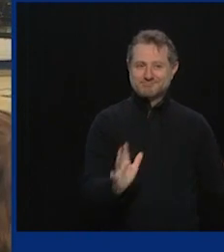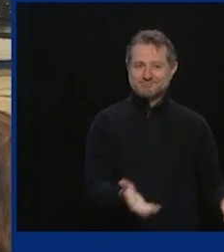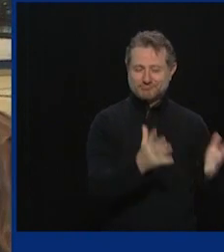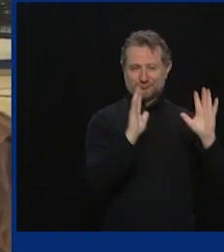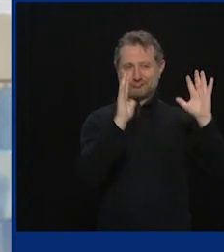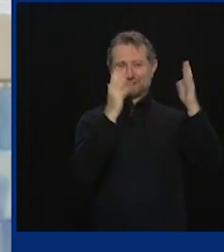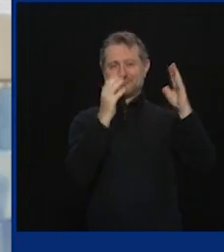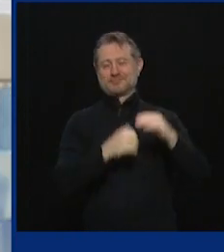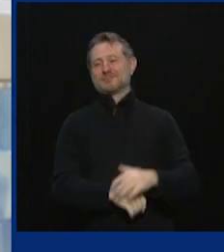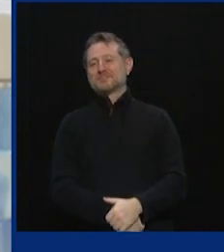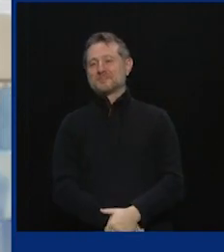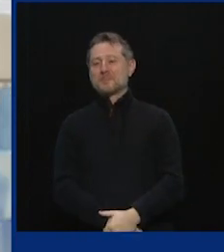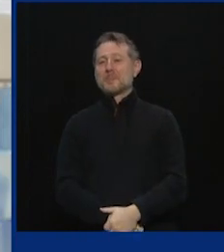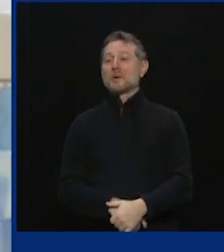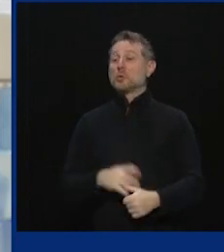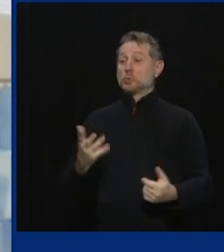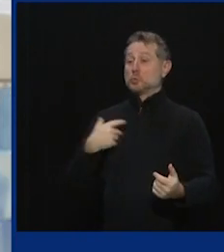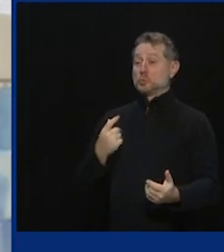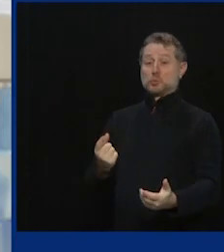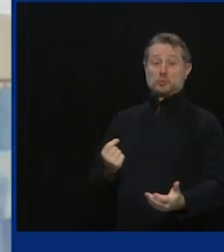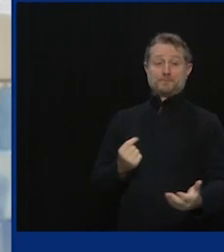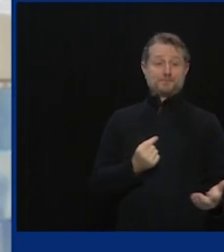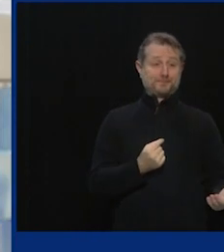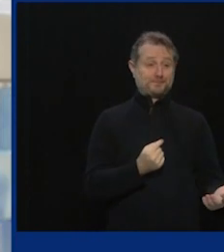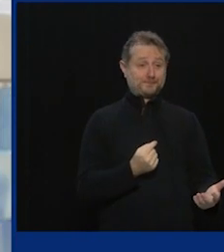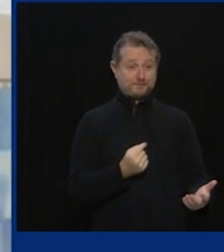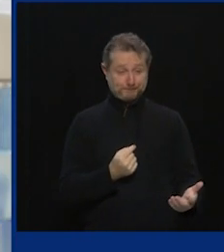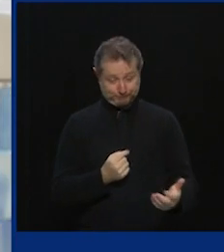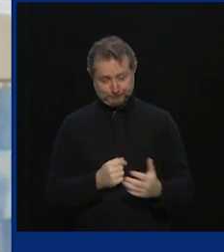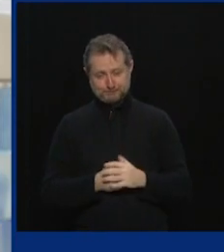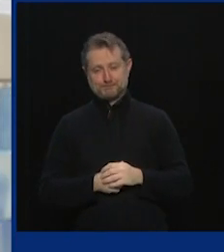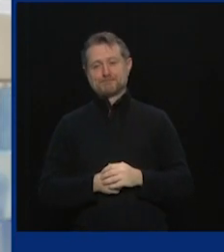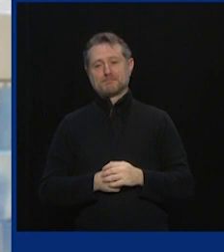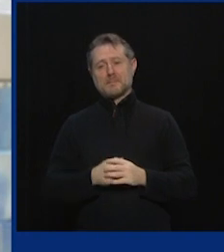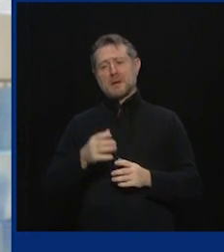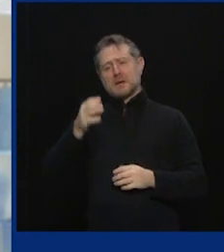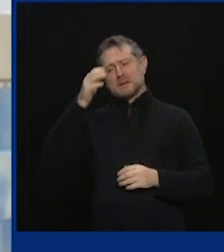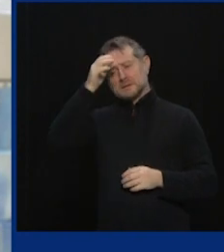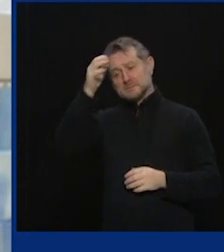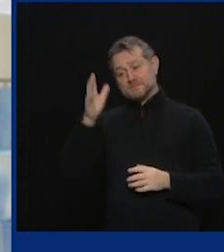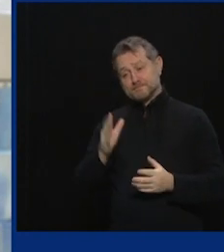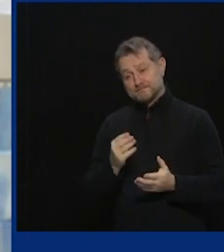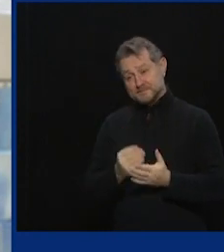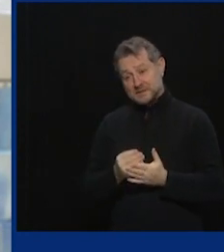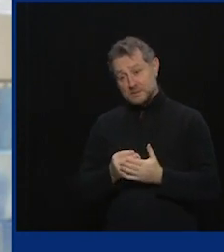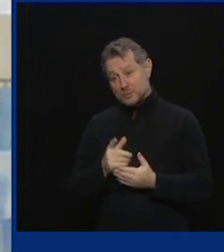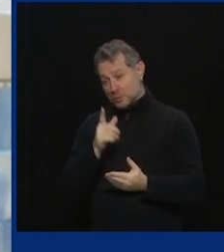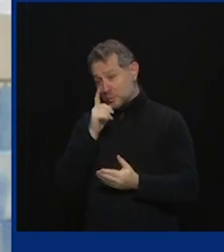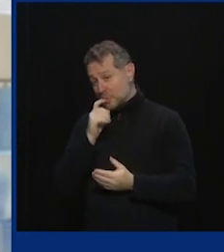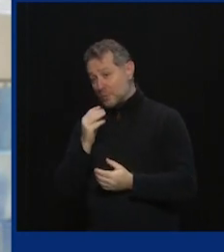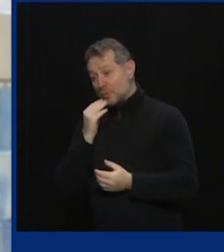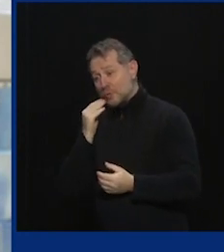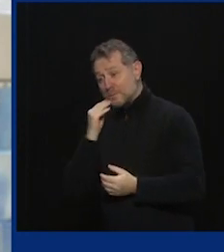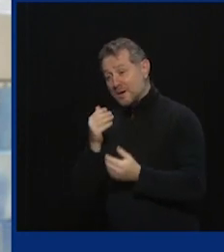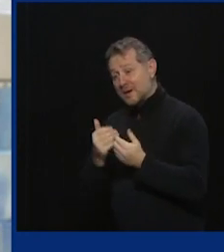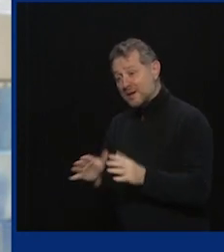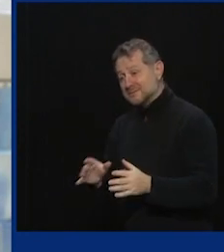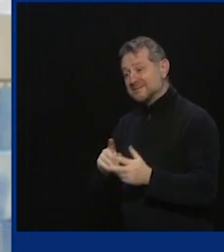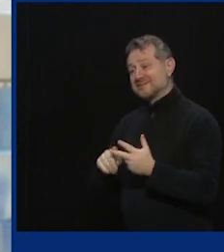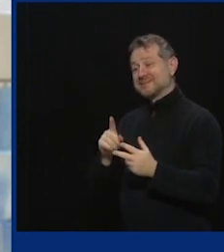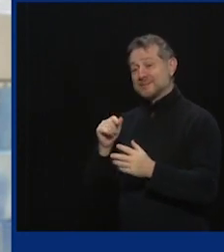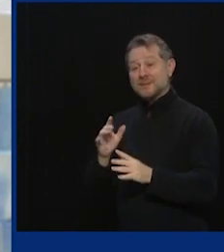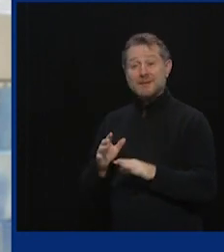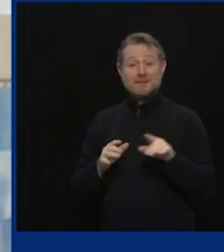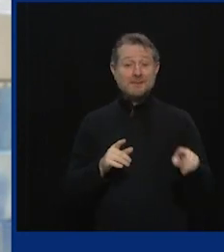And what we're going to do is, along the lines of Nourish New York, we're going to award funding from the New York Department of Health to New York's network of food